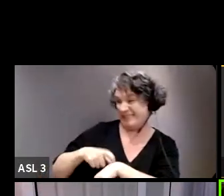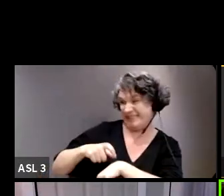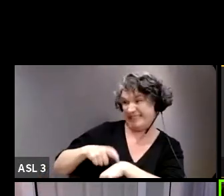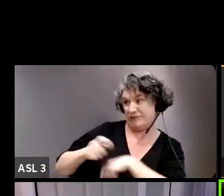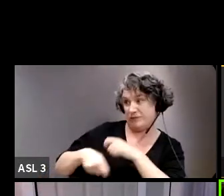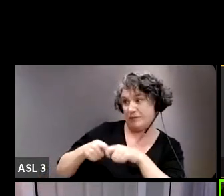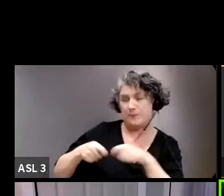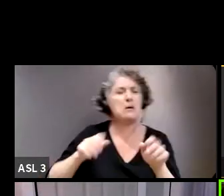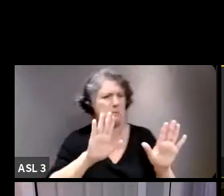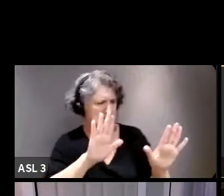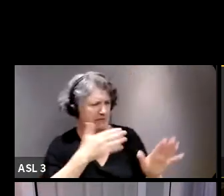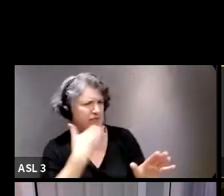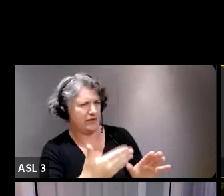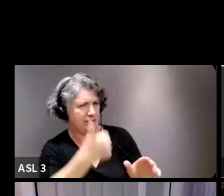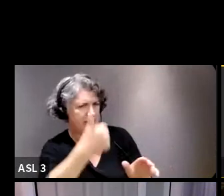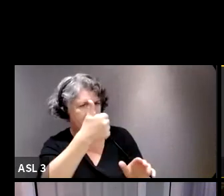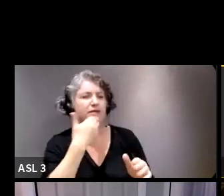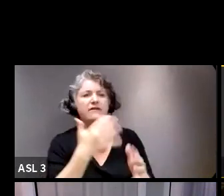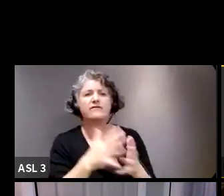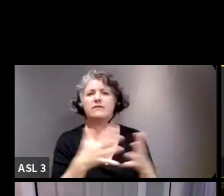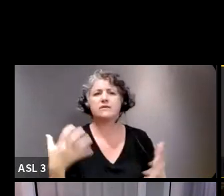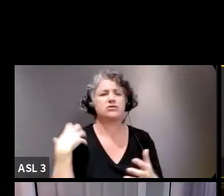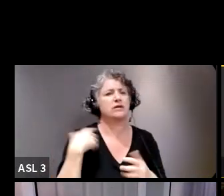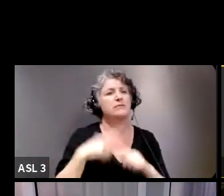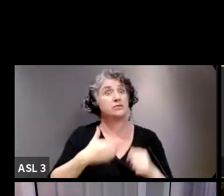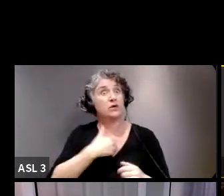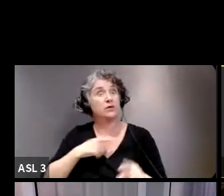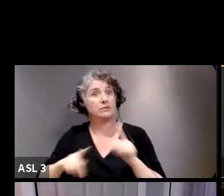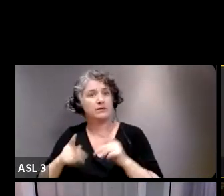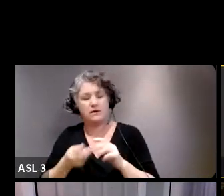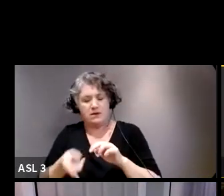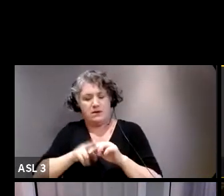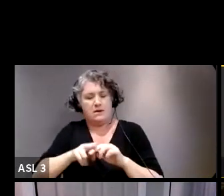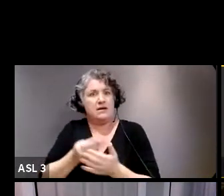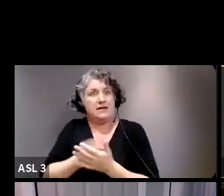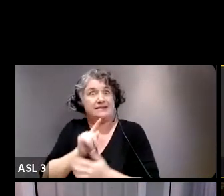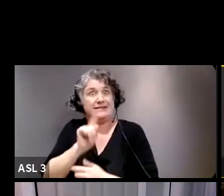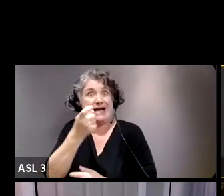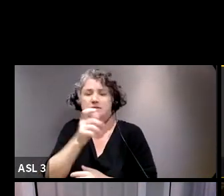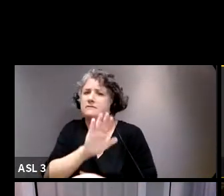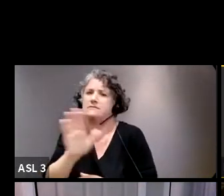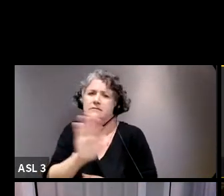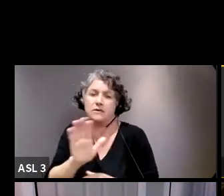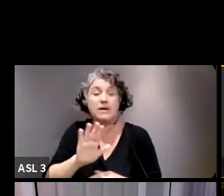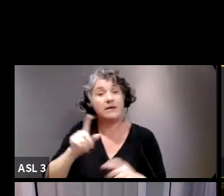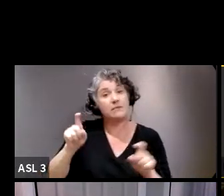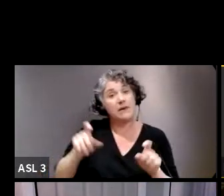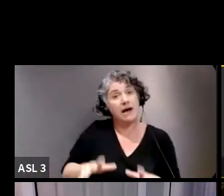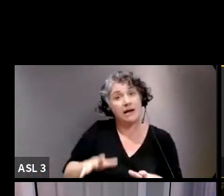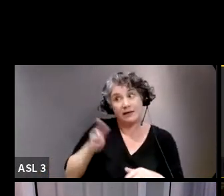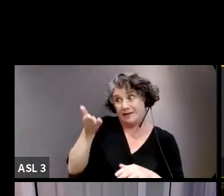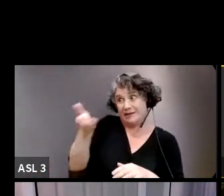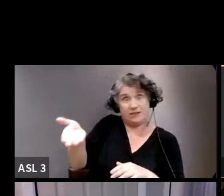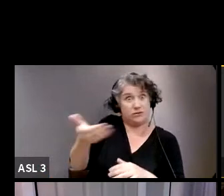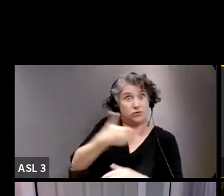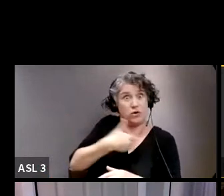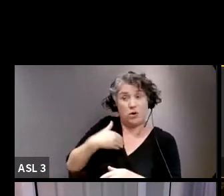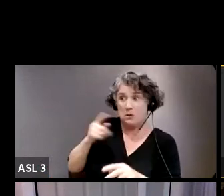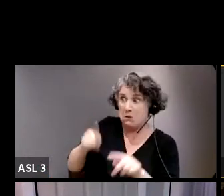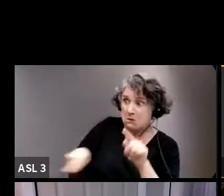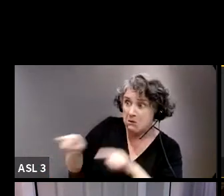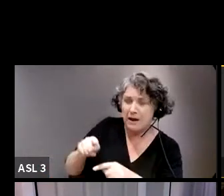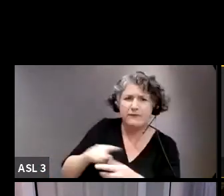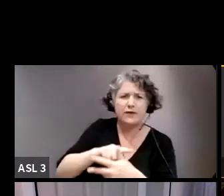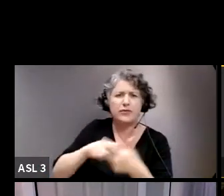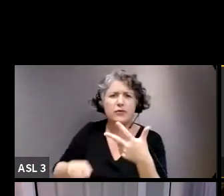i will thank you very much chair and i'm basically donna just to say that this this pilot uh in toronto there's three